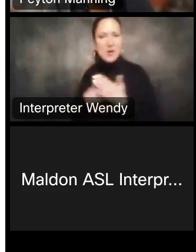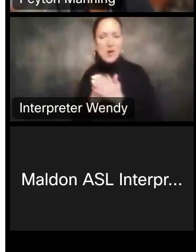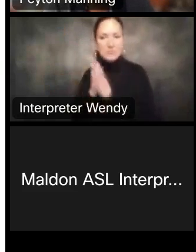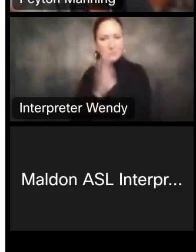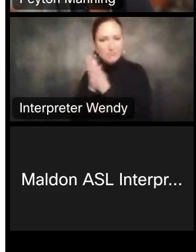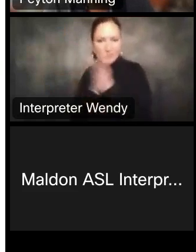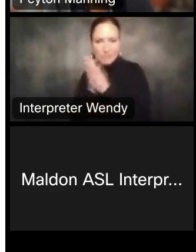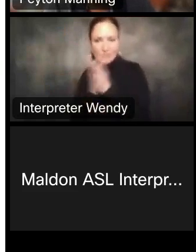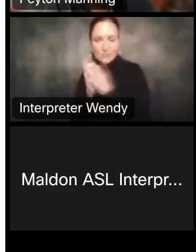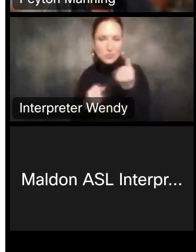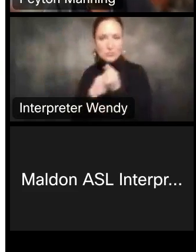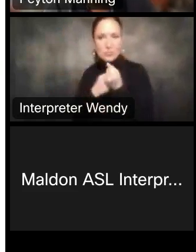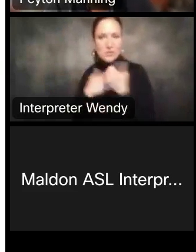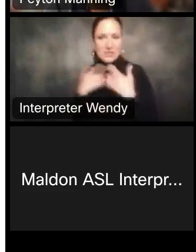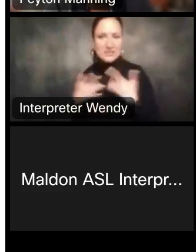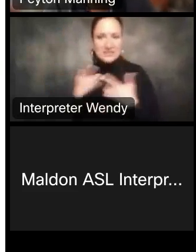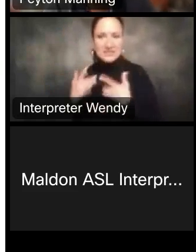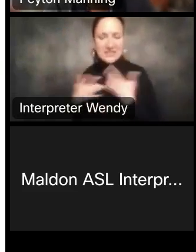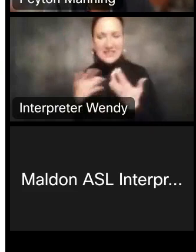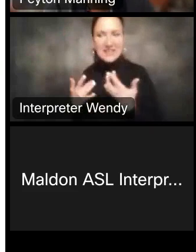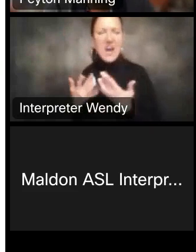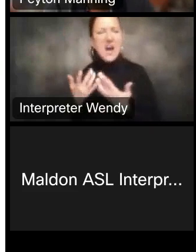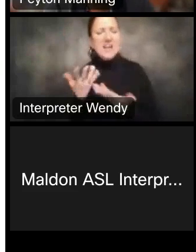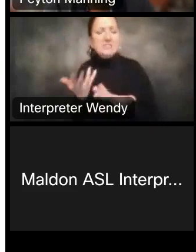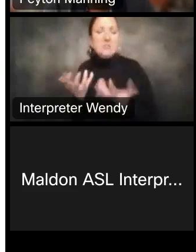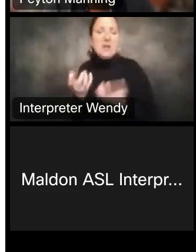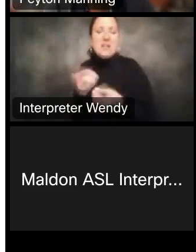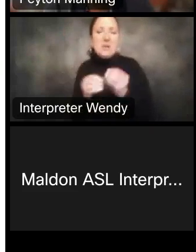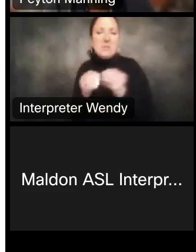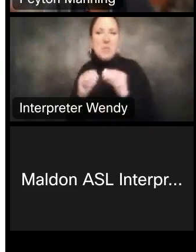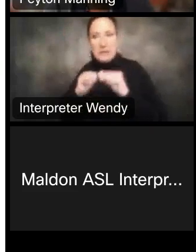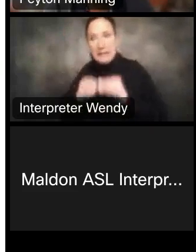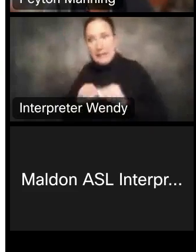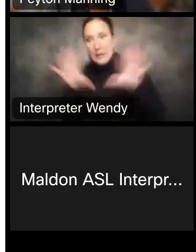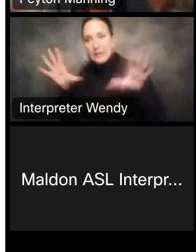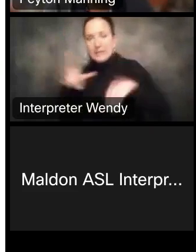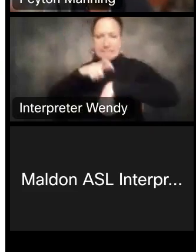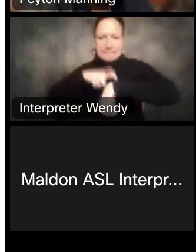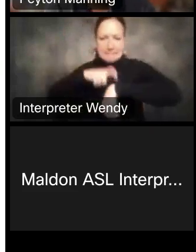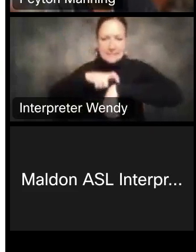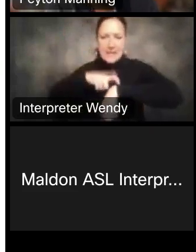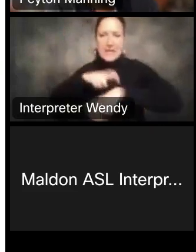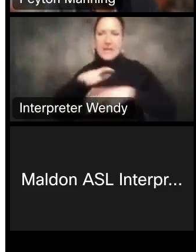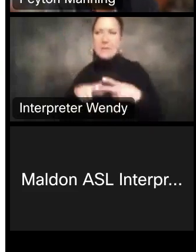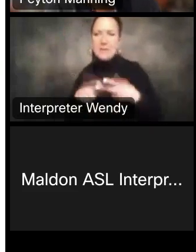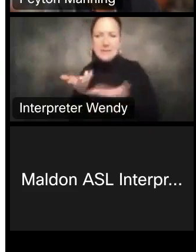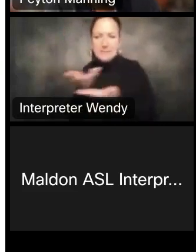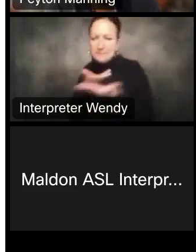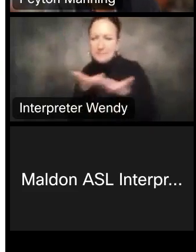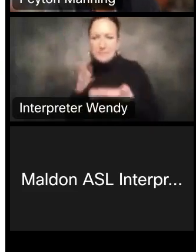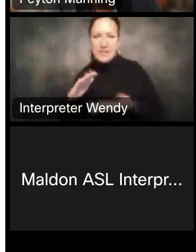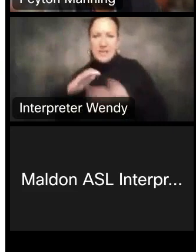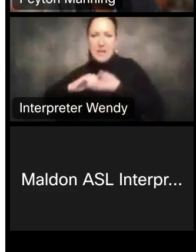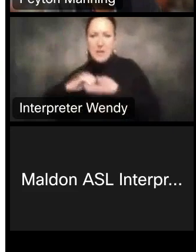get excited. I just maybe a little bit more clarity on the anticipated timelines and interactions with those projects